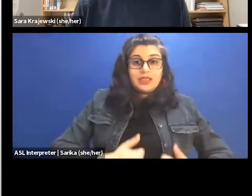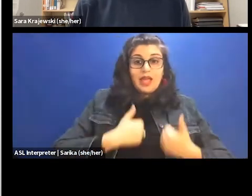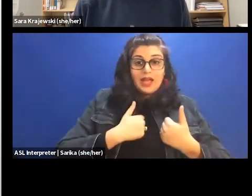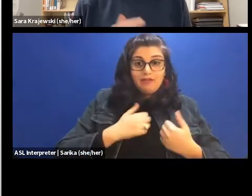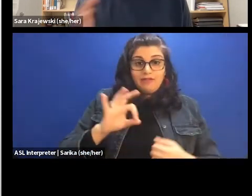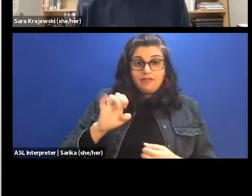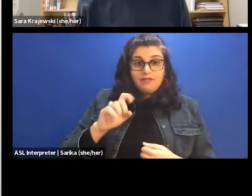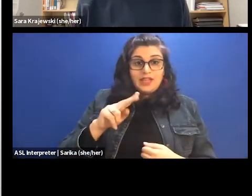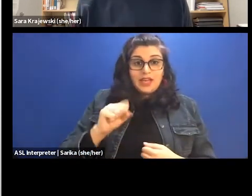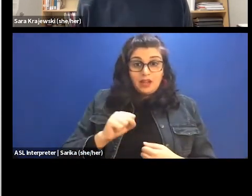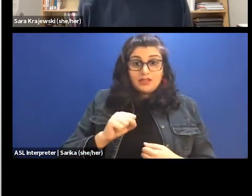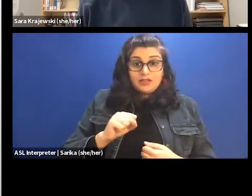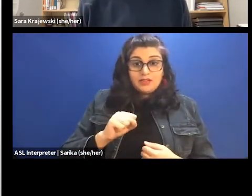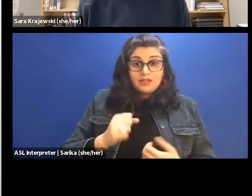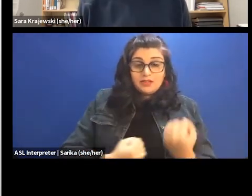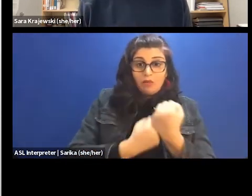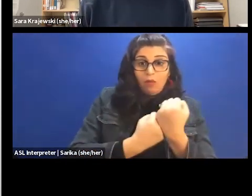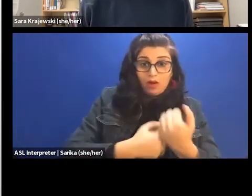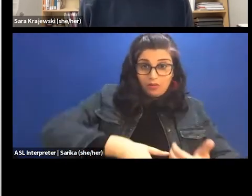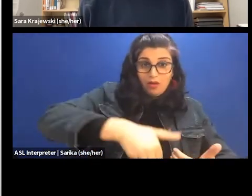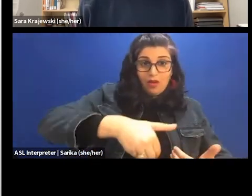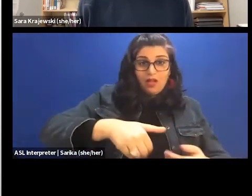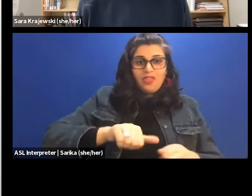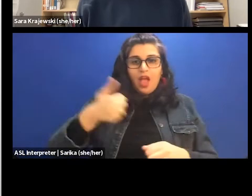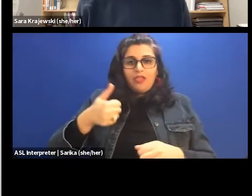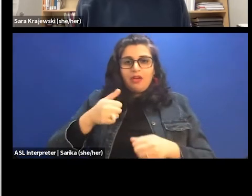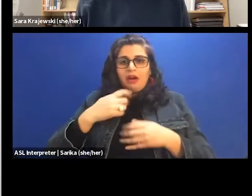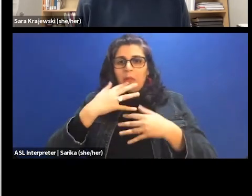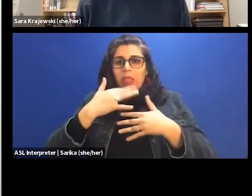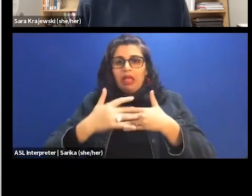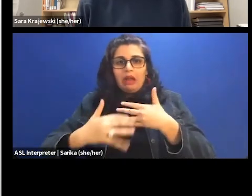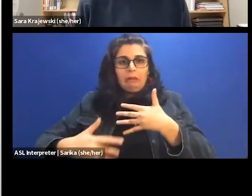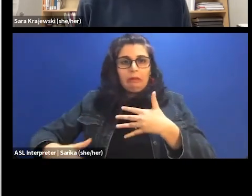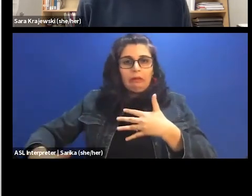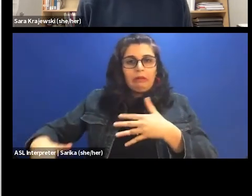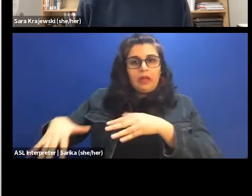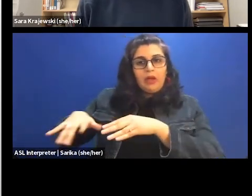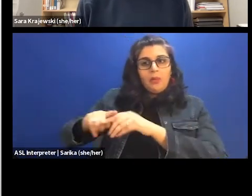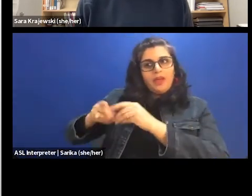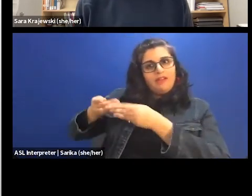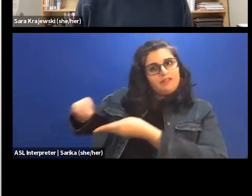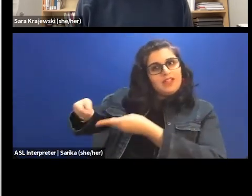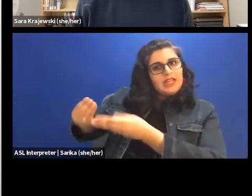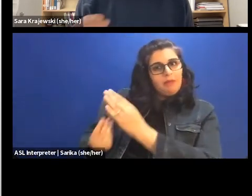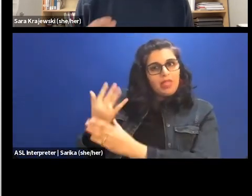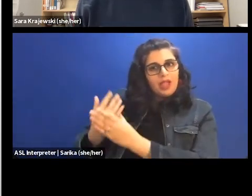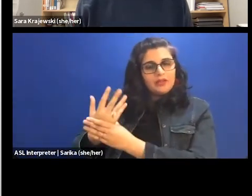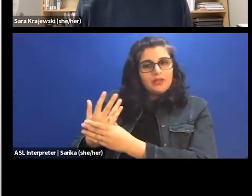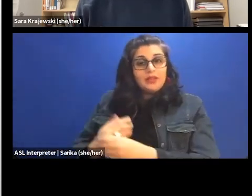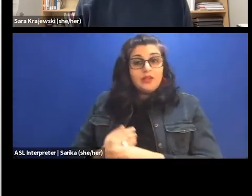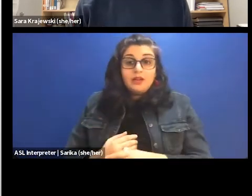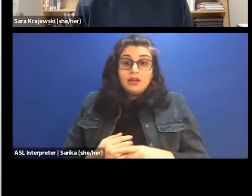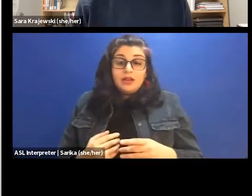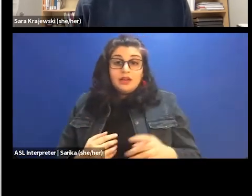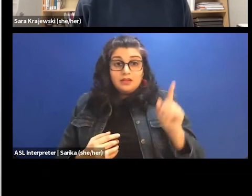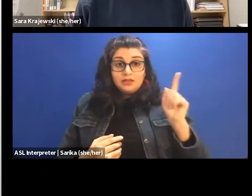fetus, the other drips blood onto the ground and nourishes plants. The work, to me,